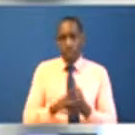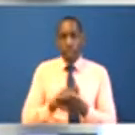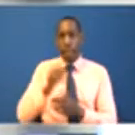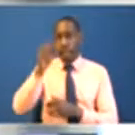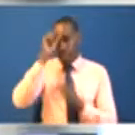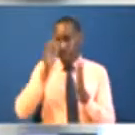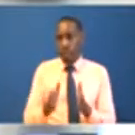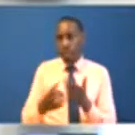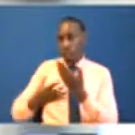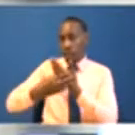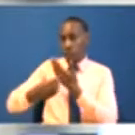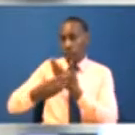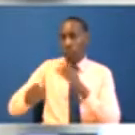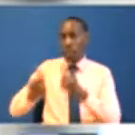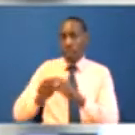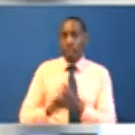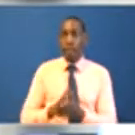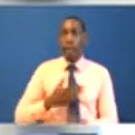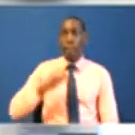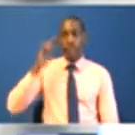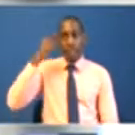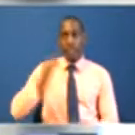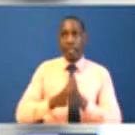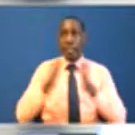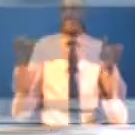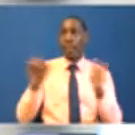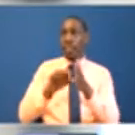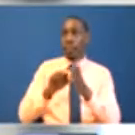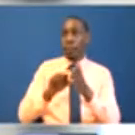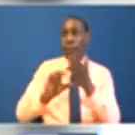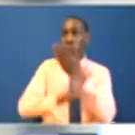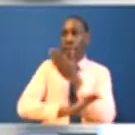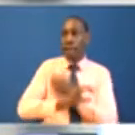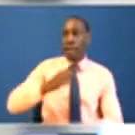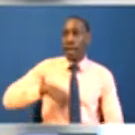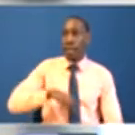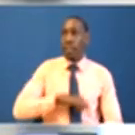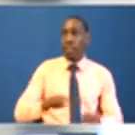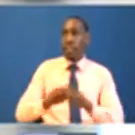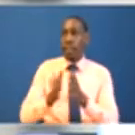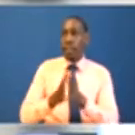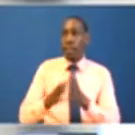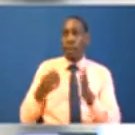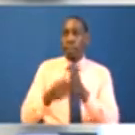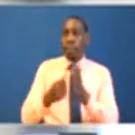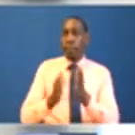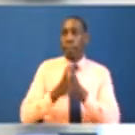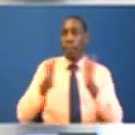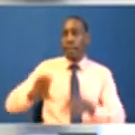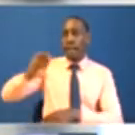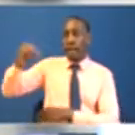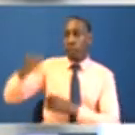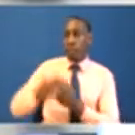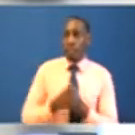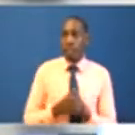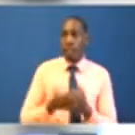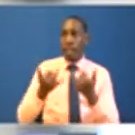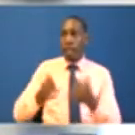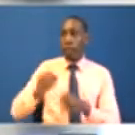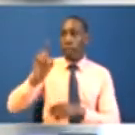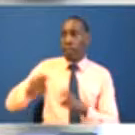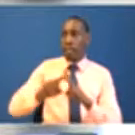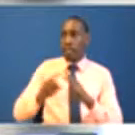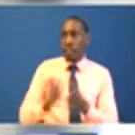many other governors look at this and i think that's the biggest problem with this country and the biggest problem with this county they must